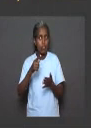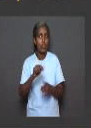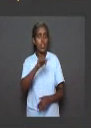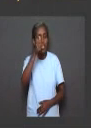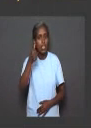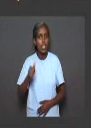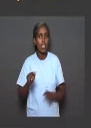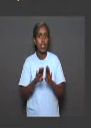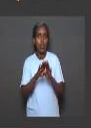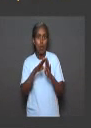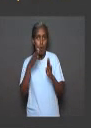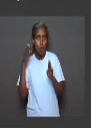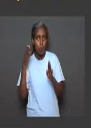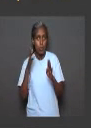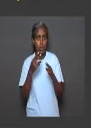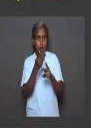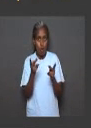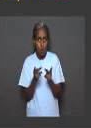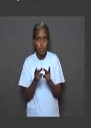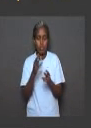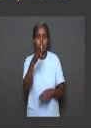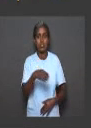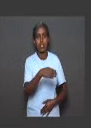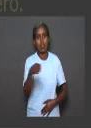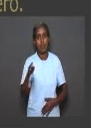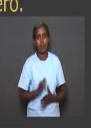any open holes in the graph.